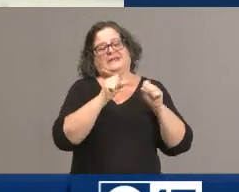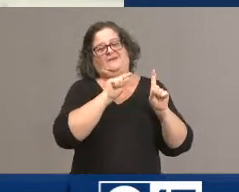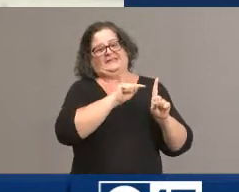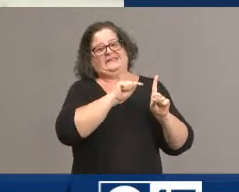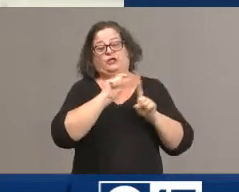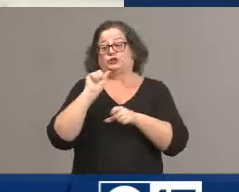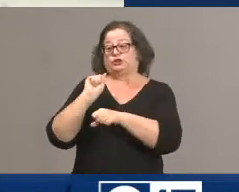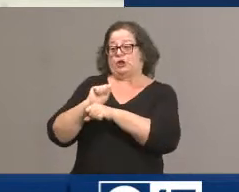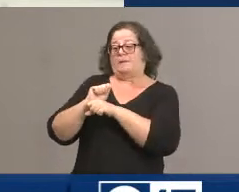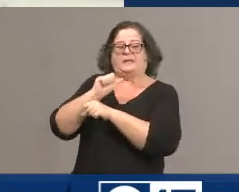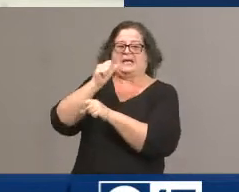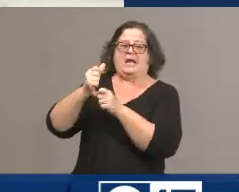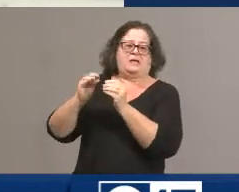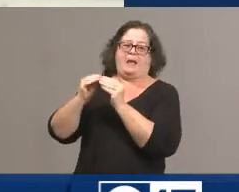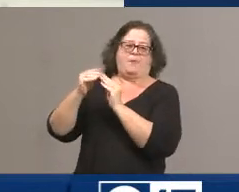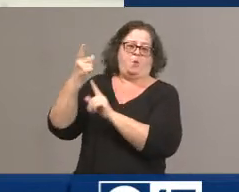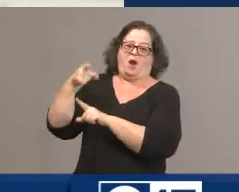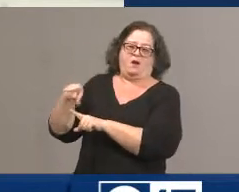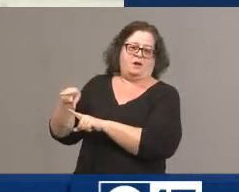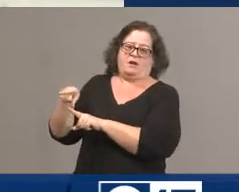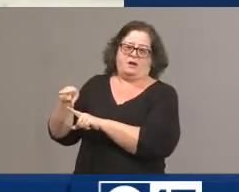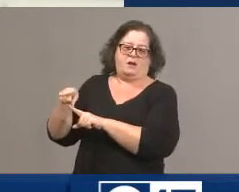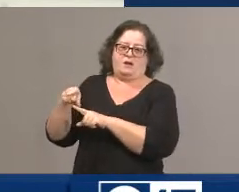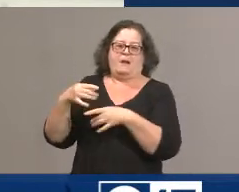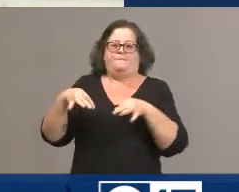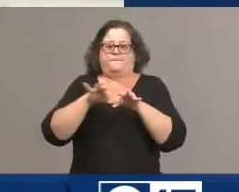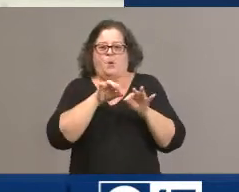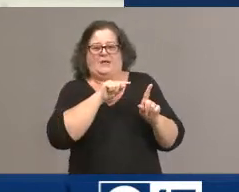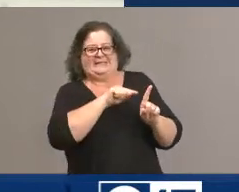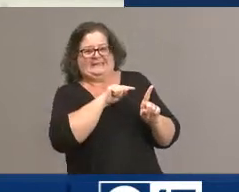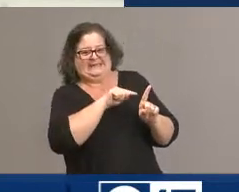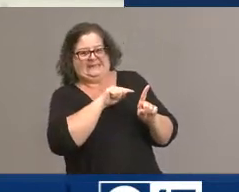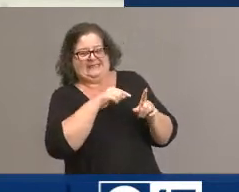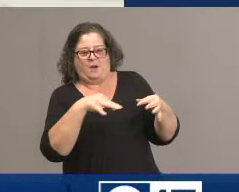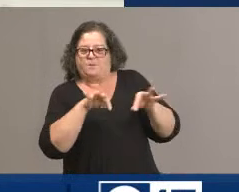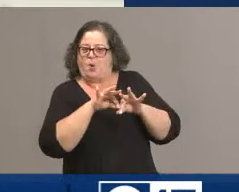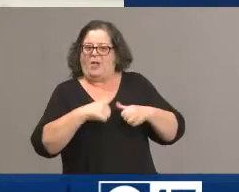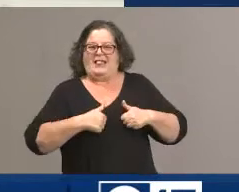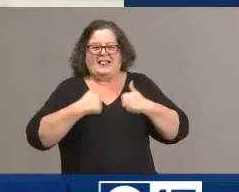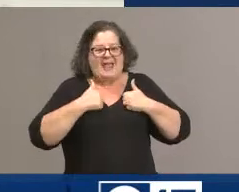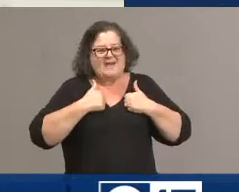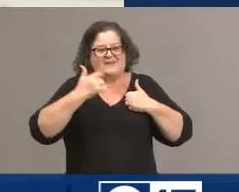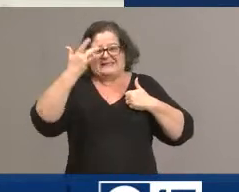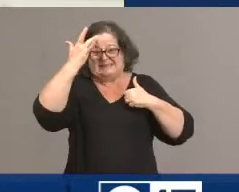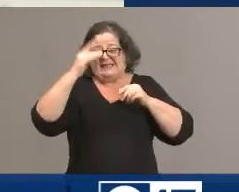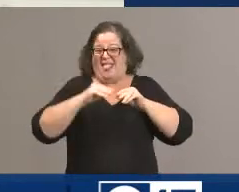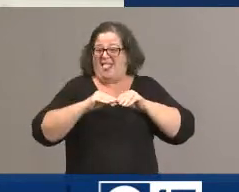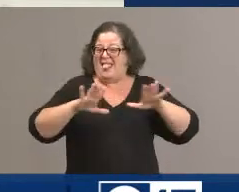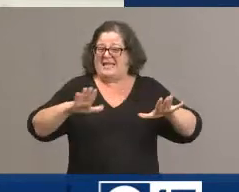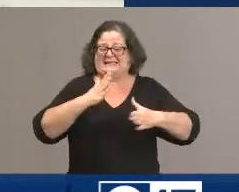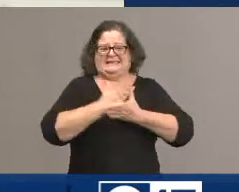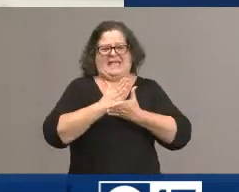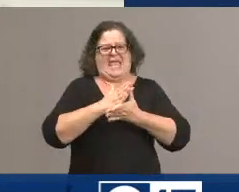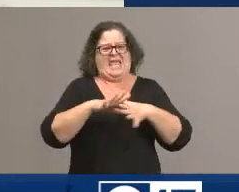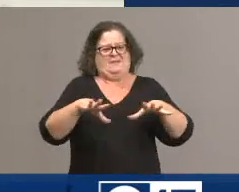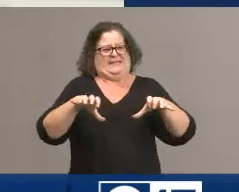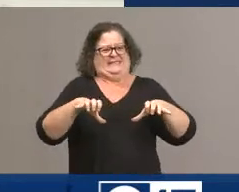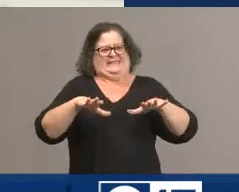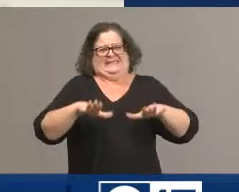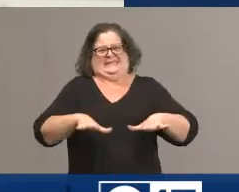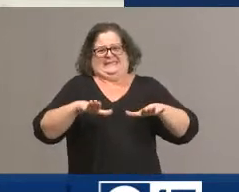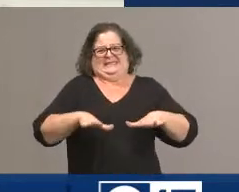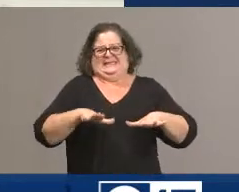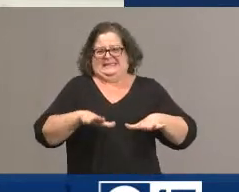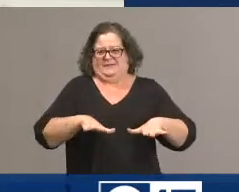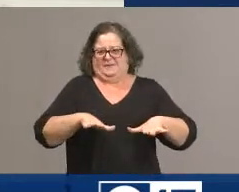this pandemic in the state of Arizona. The objective is to slow the virus. The virus